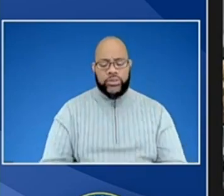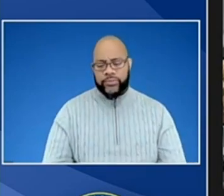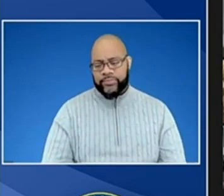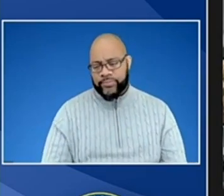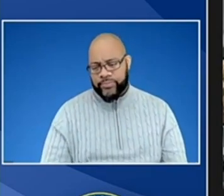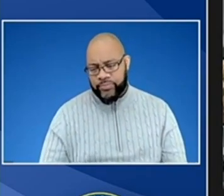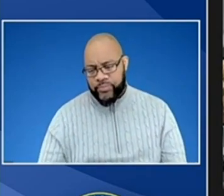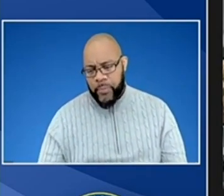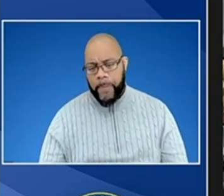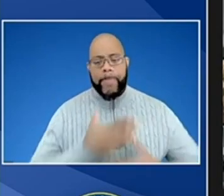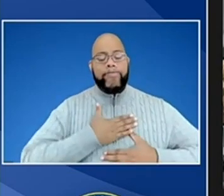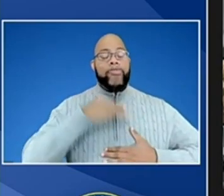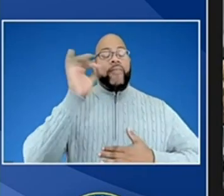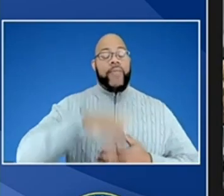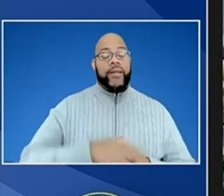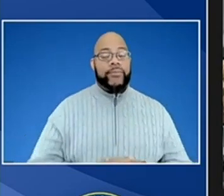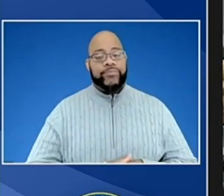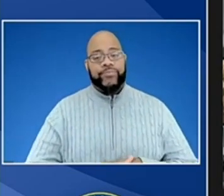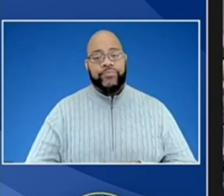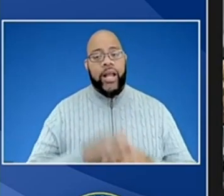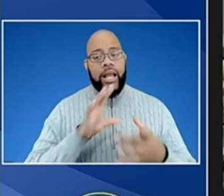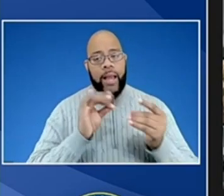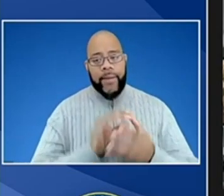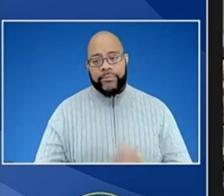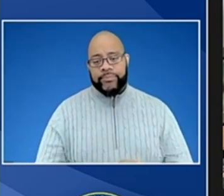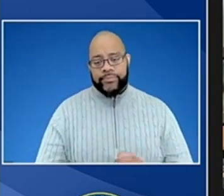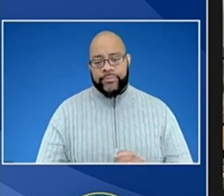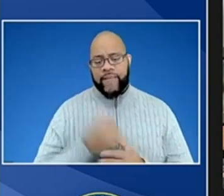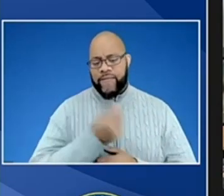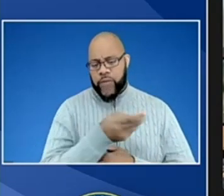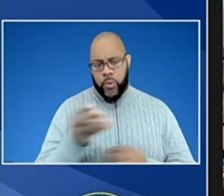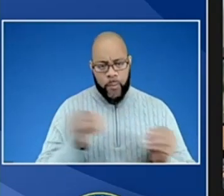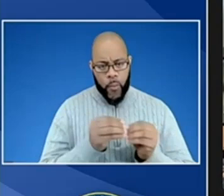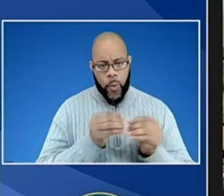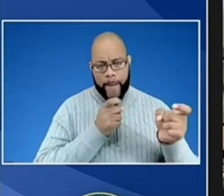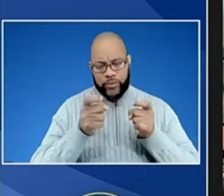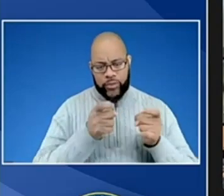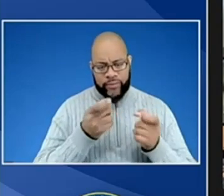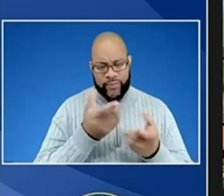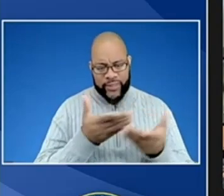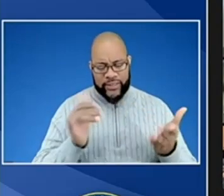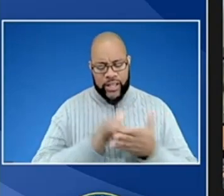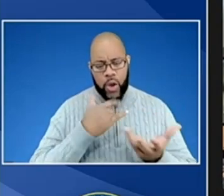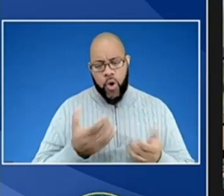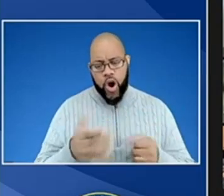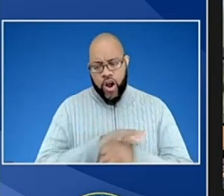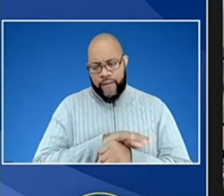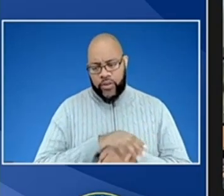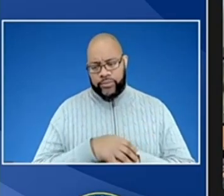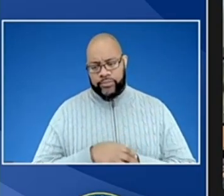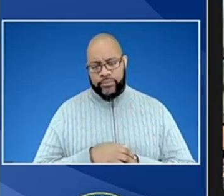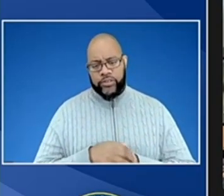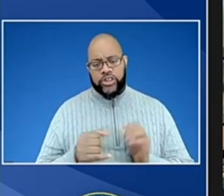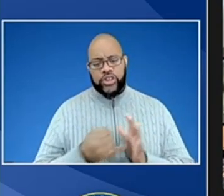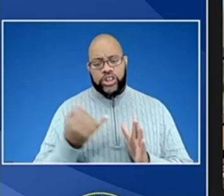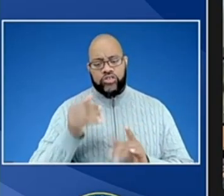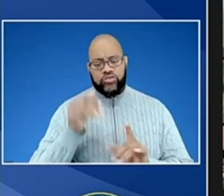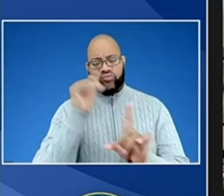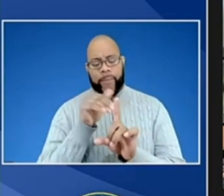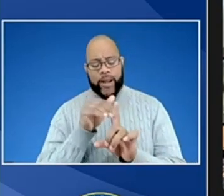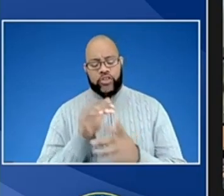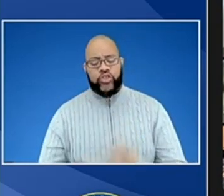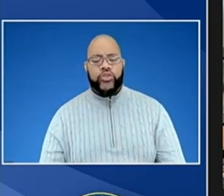I appreciate that comment, Yael. There's a couple more administrative stuff that I want to cover, just as reminders